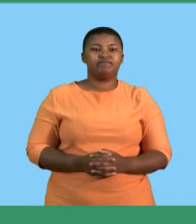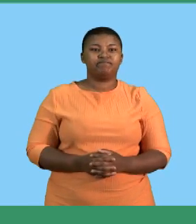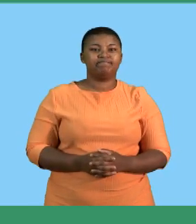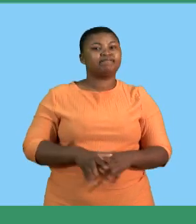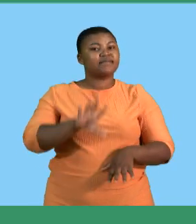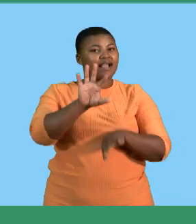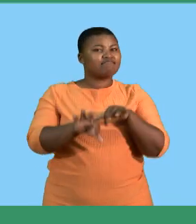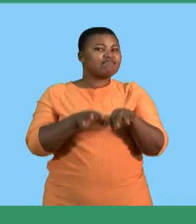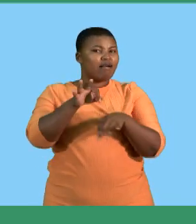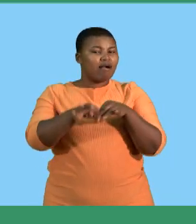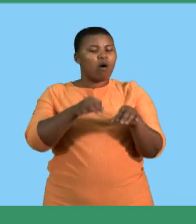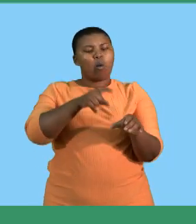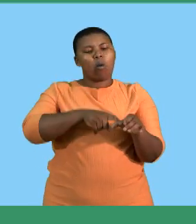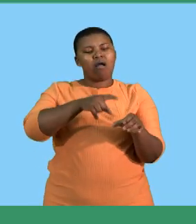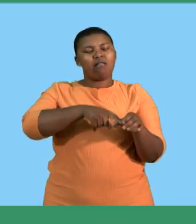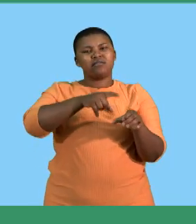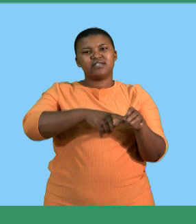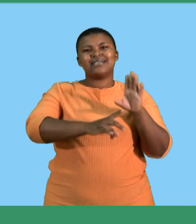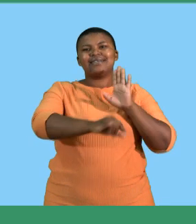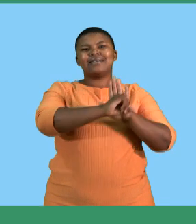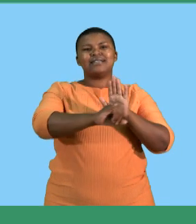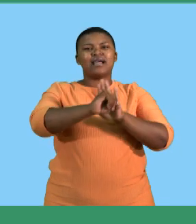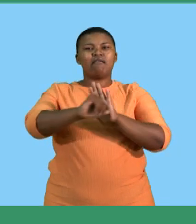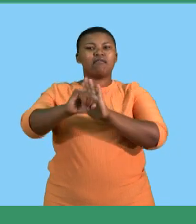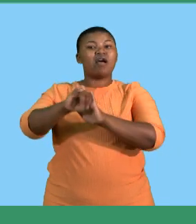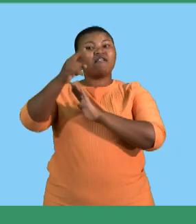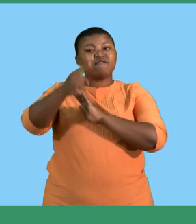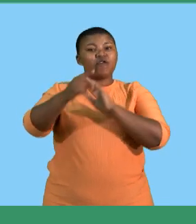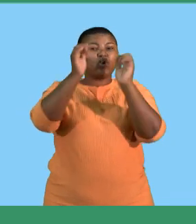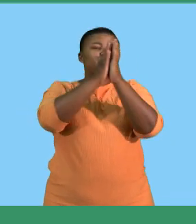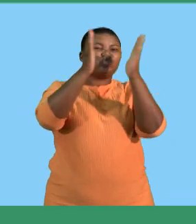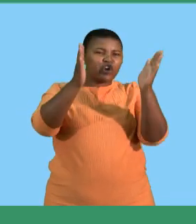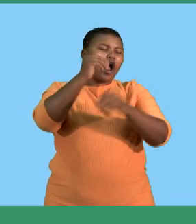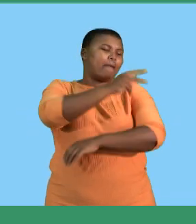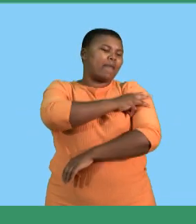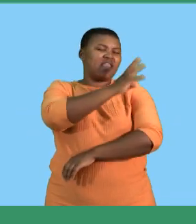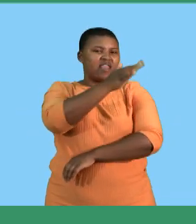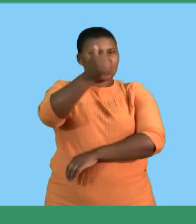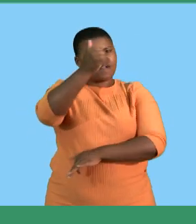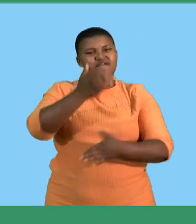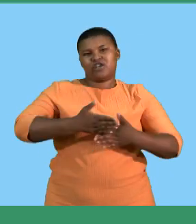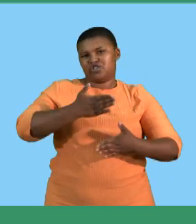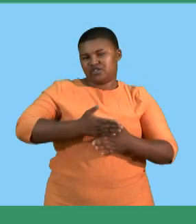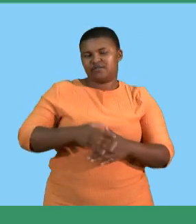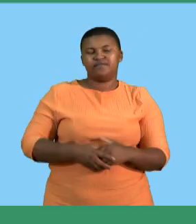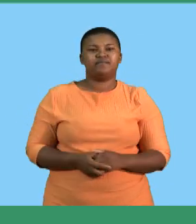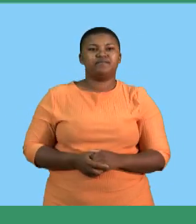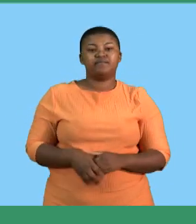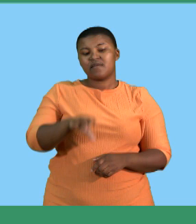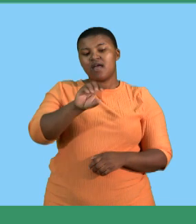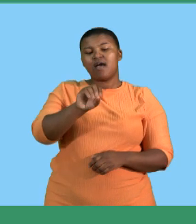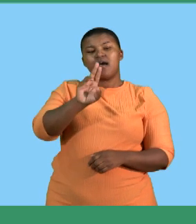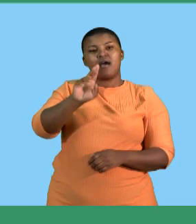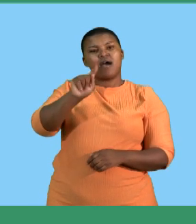Outline the quality indicators for specifically the general management function.